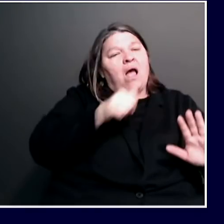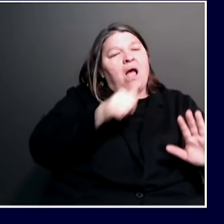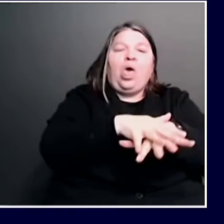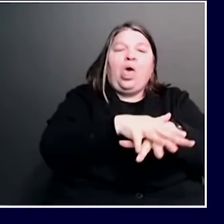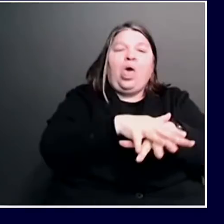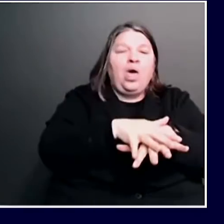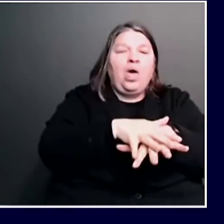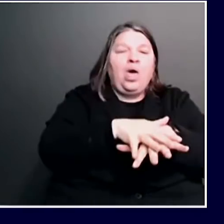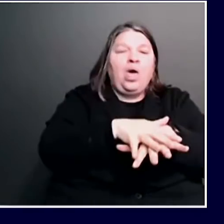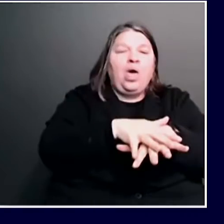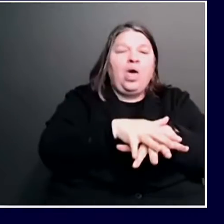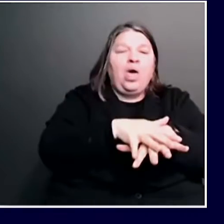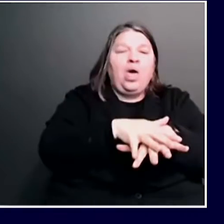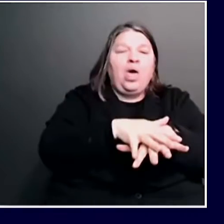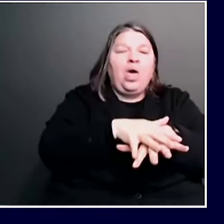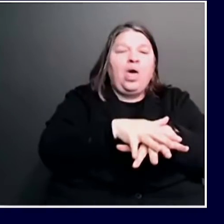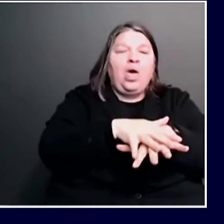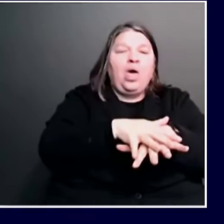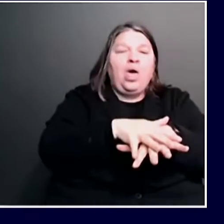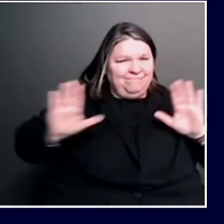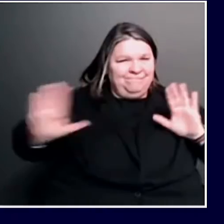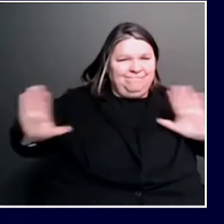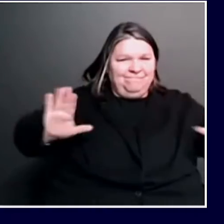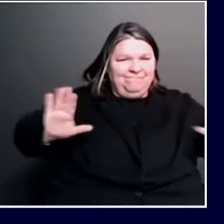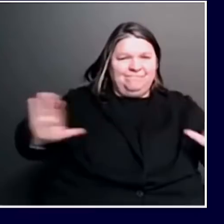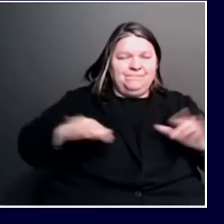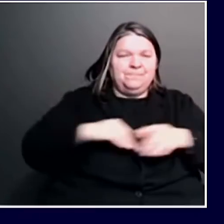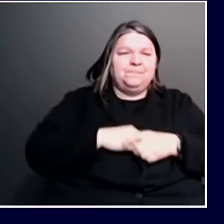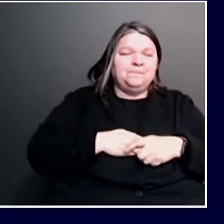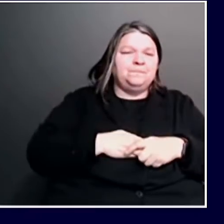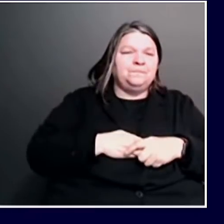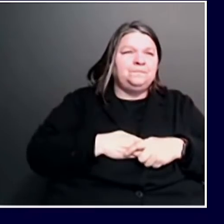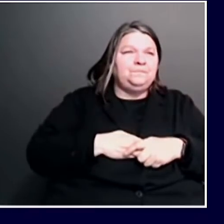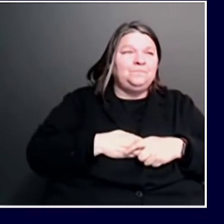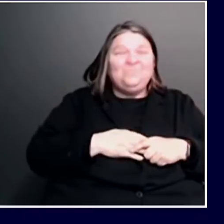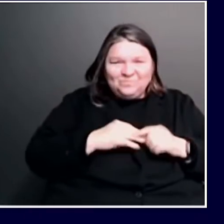you. Thanks, Emily. Patrick, let me go to you next.